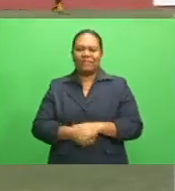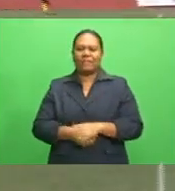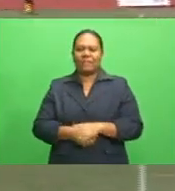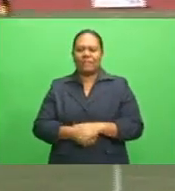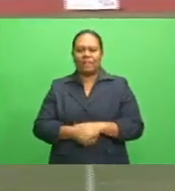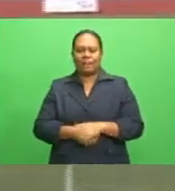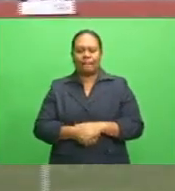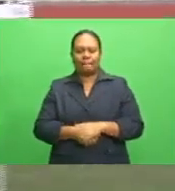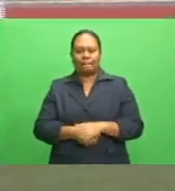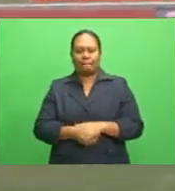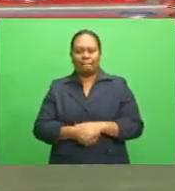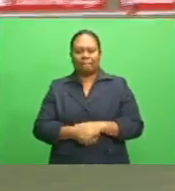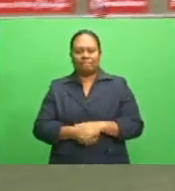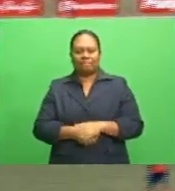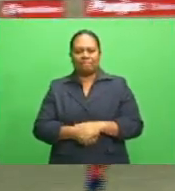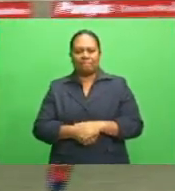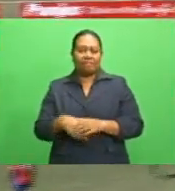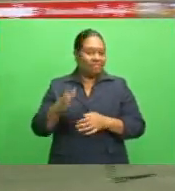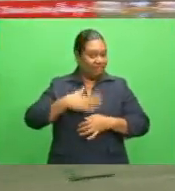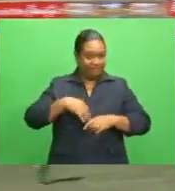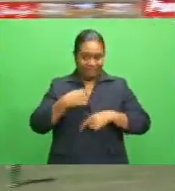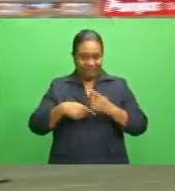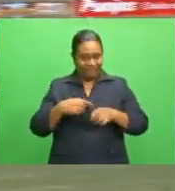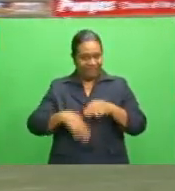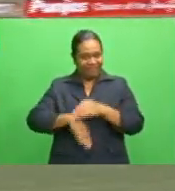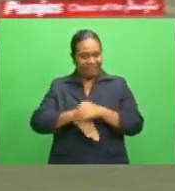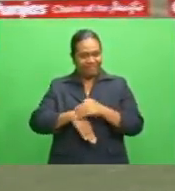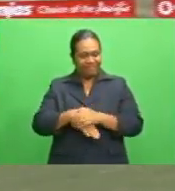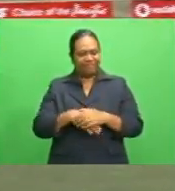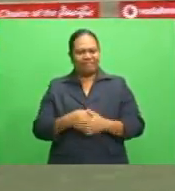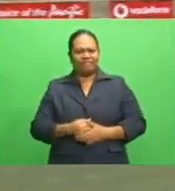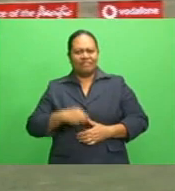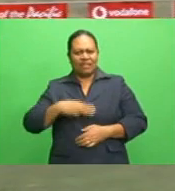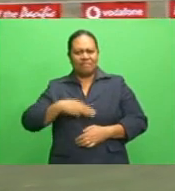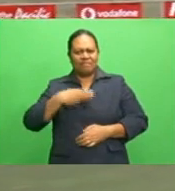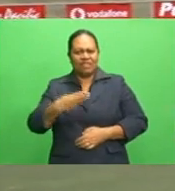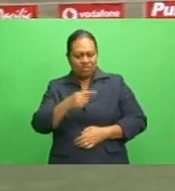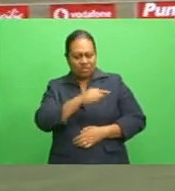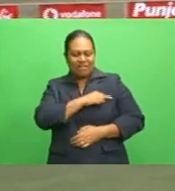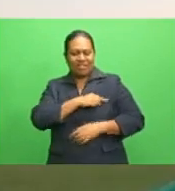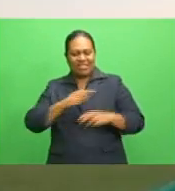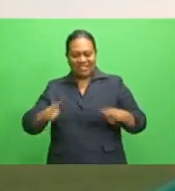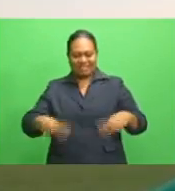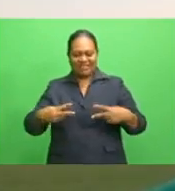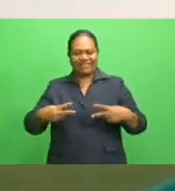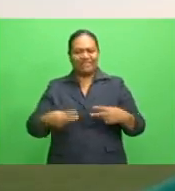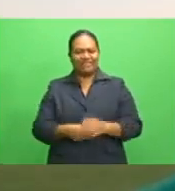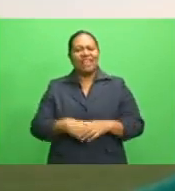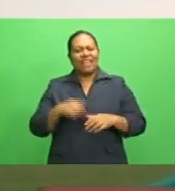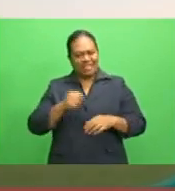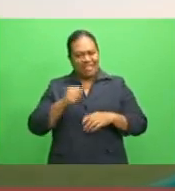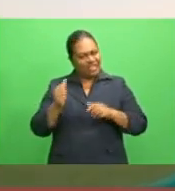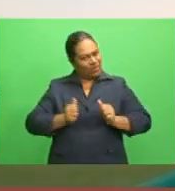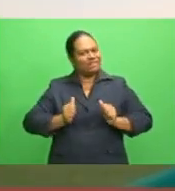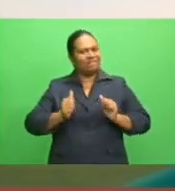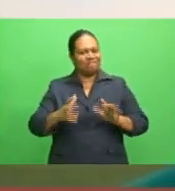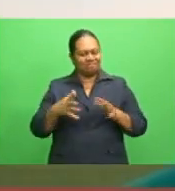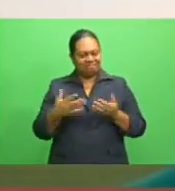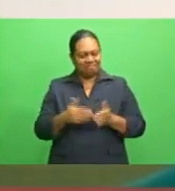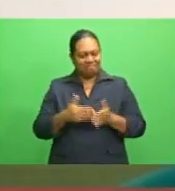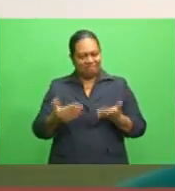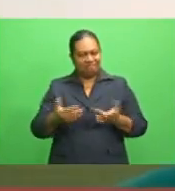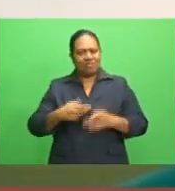about football. And our mission was to just qualify for the semi-final, and we accomplished it. We have 1